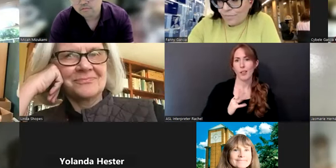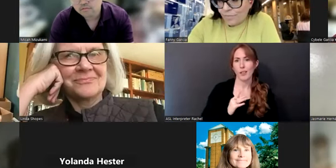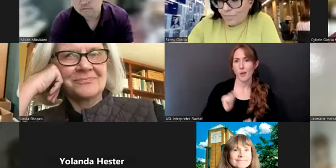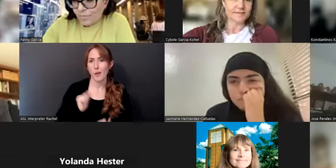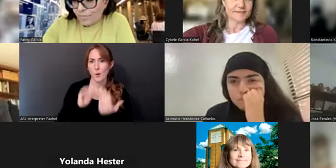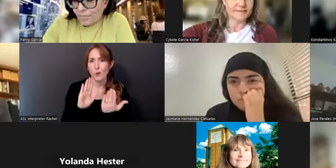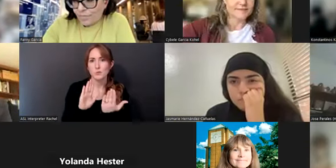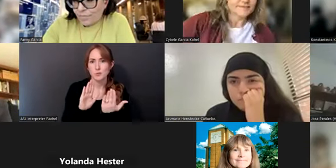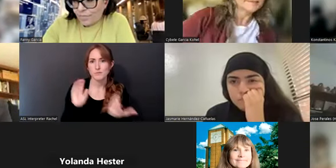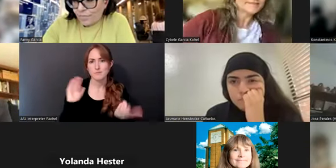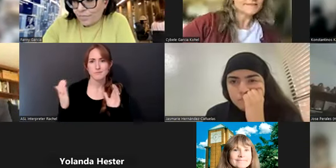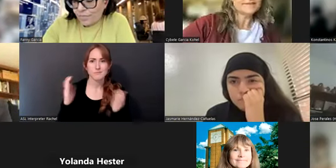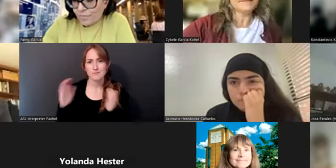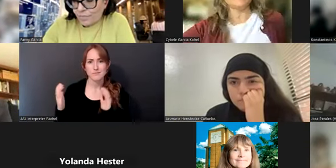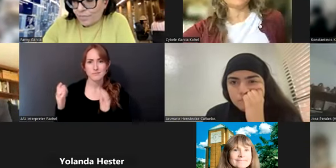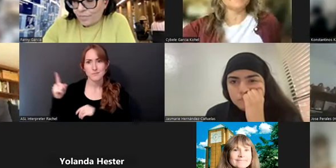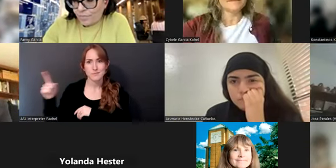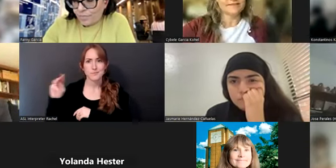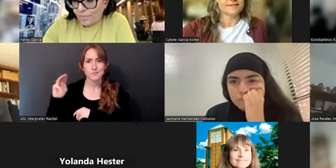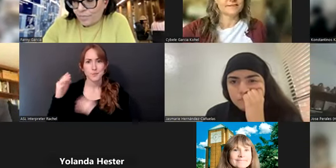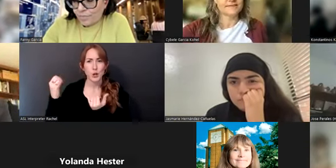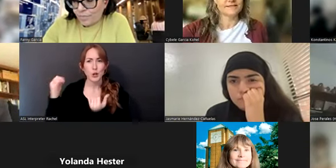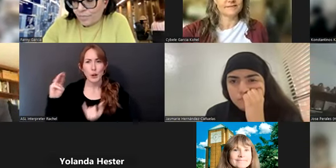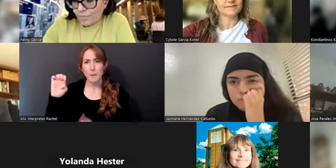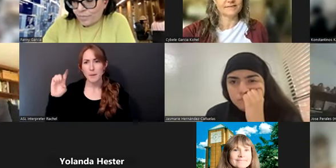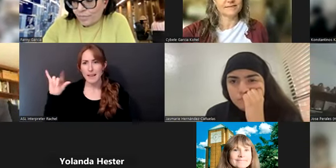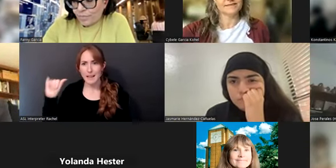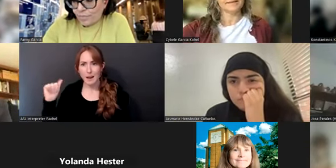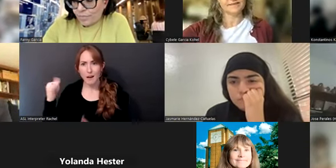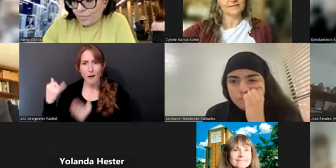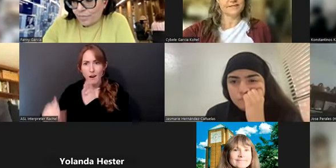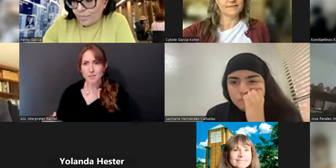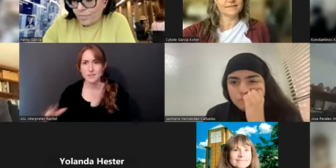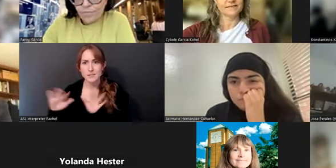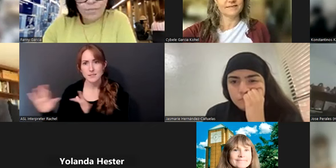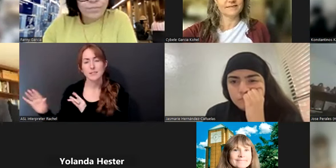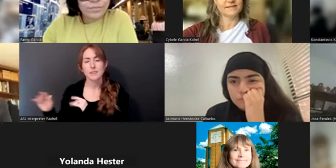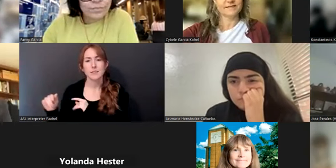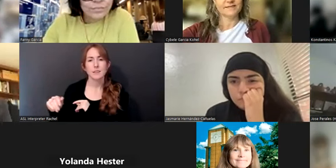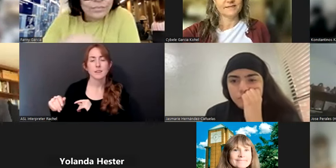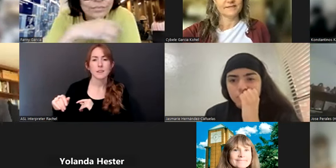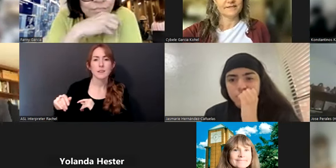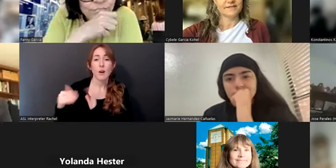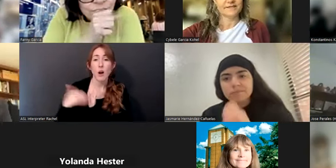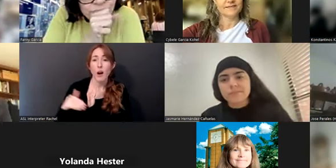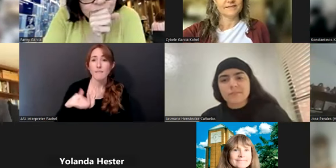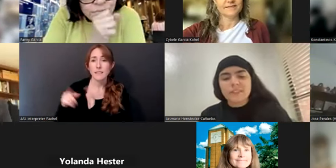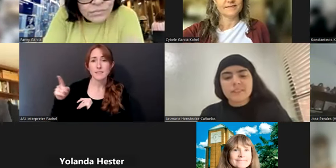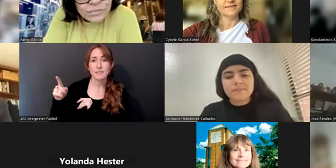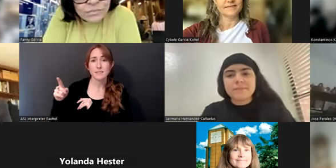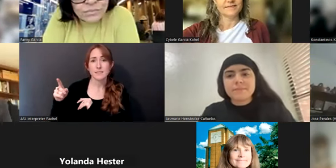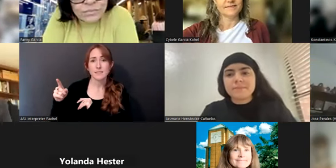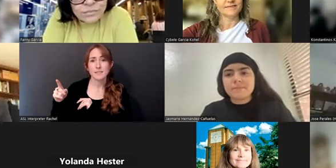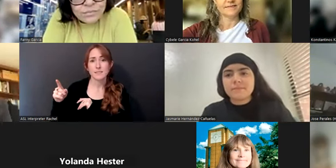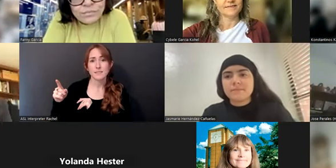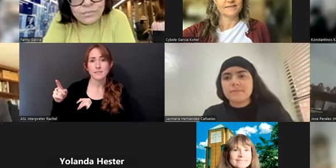often in, in, in the media and the arts, uh, which are sort of often are upregulating stories